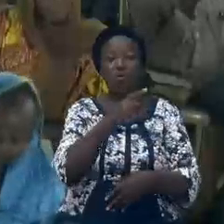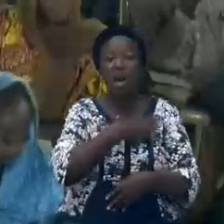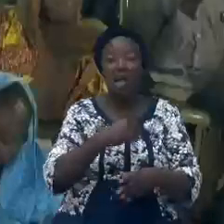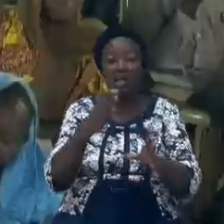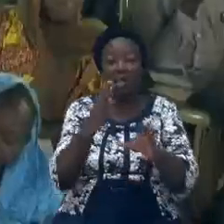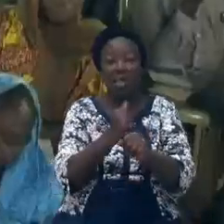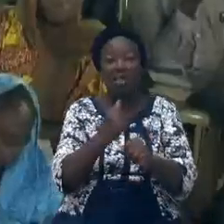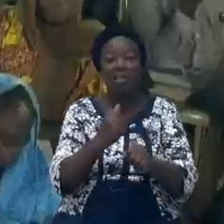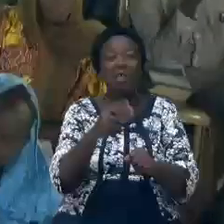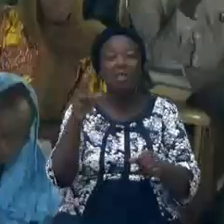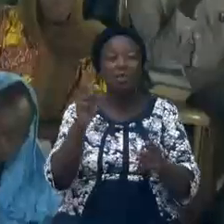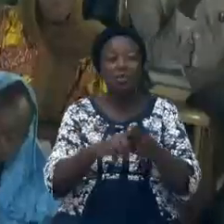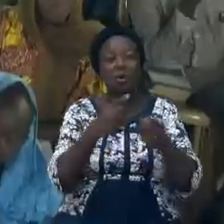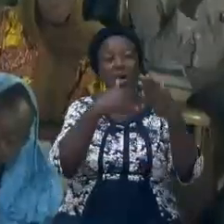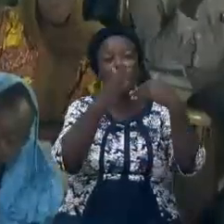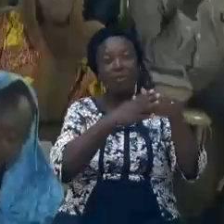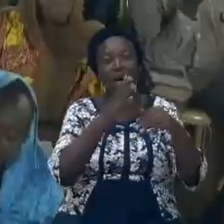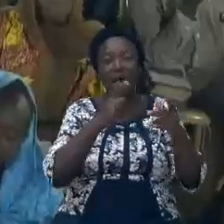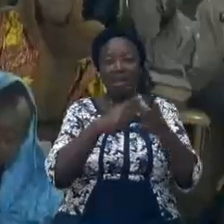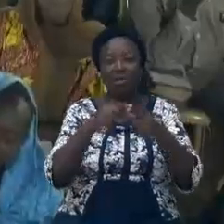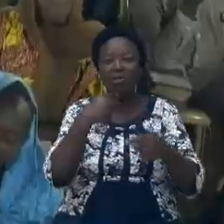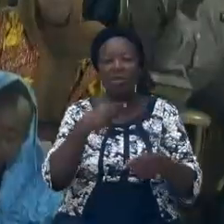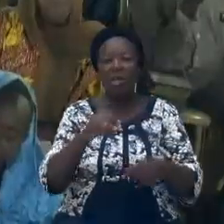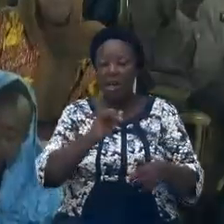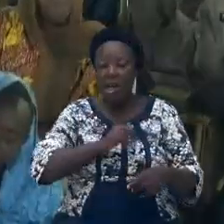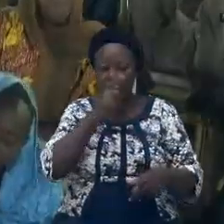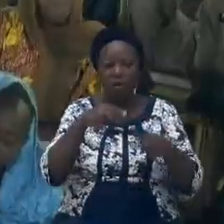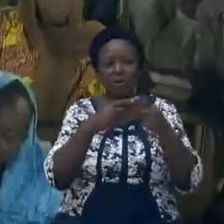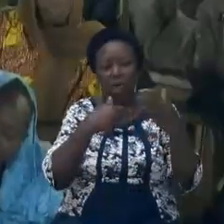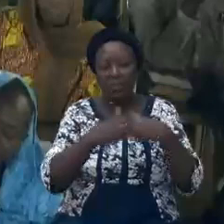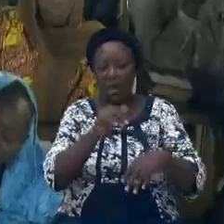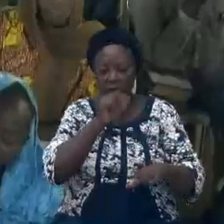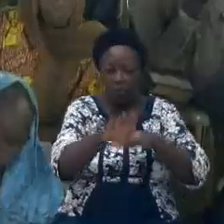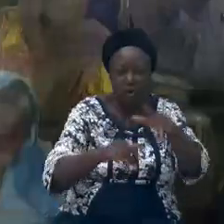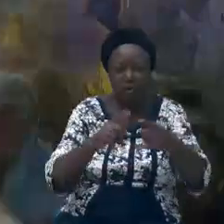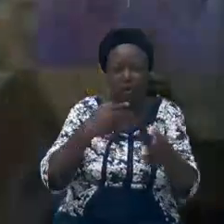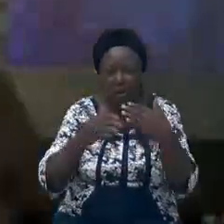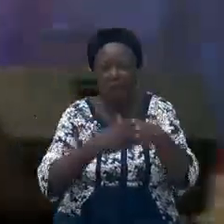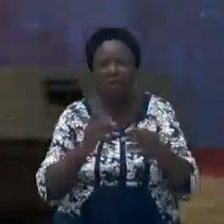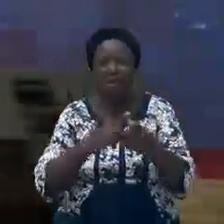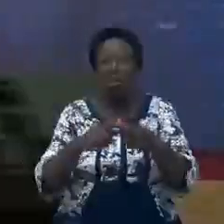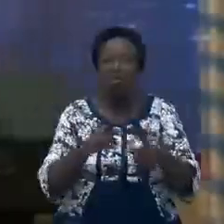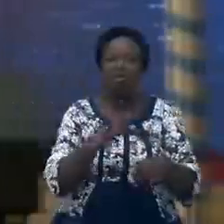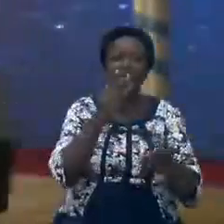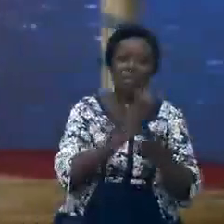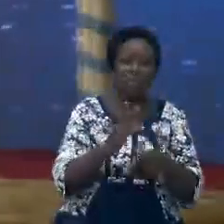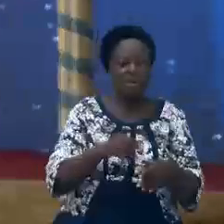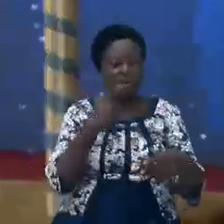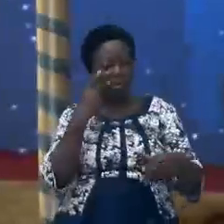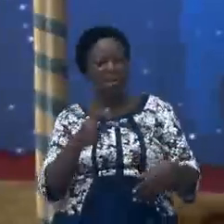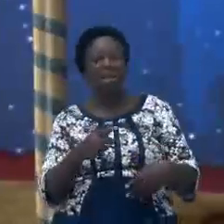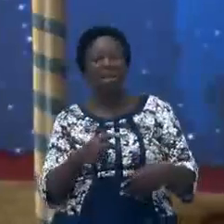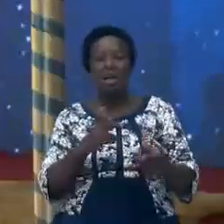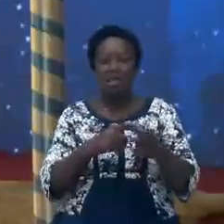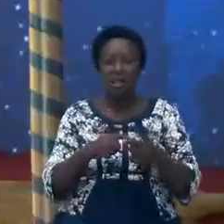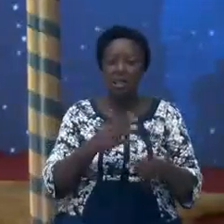Everything that stands between you and getting to heaven. And then you say, I'm going to heaven. I'm walking to heaven. And then